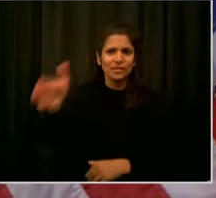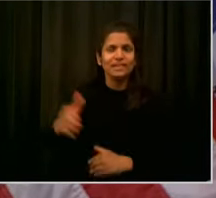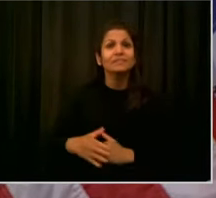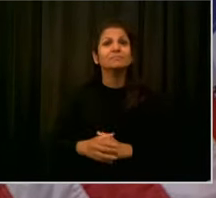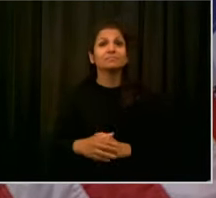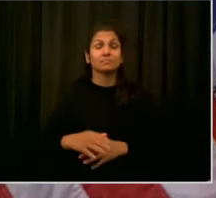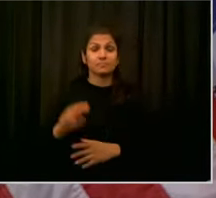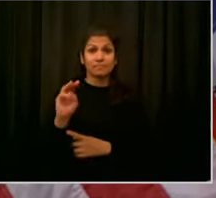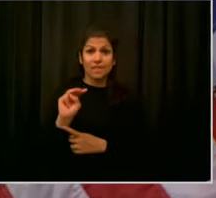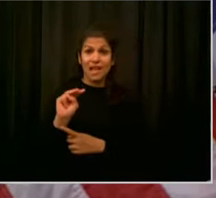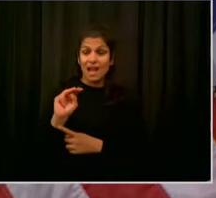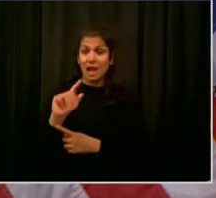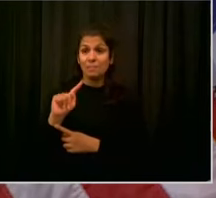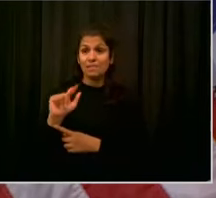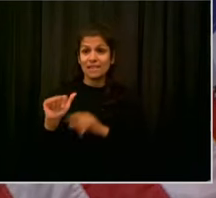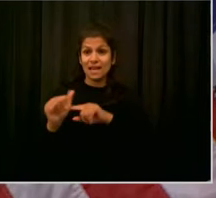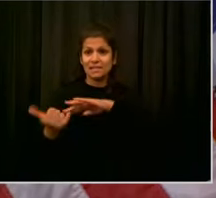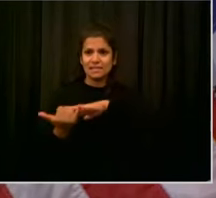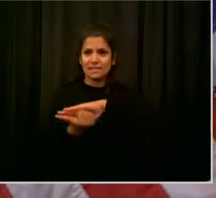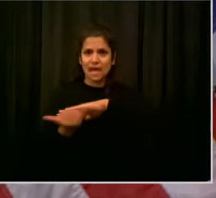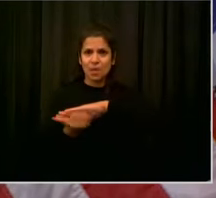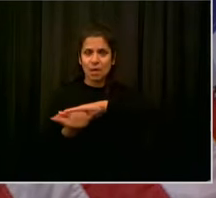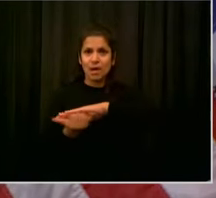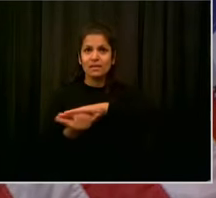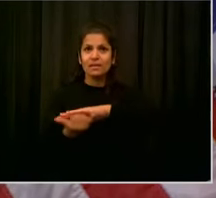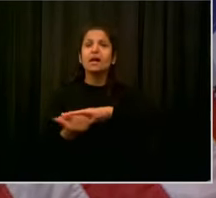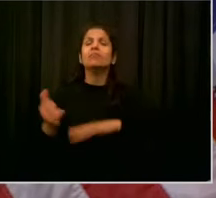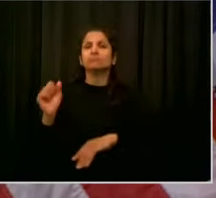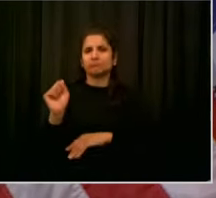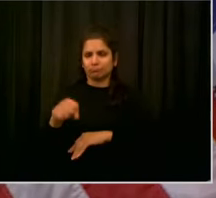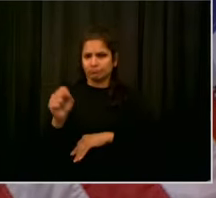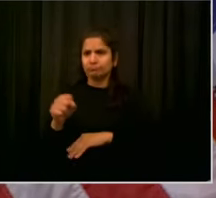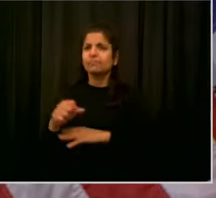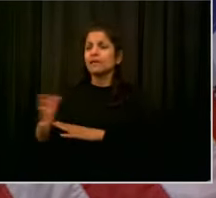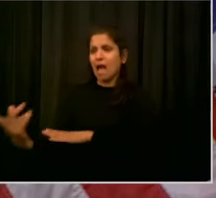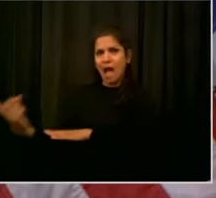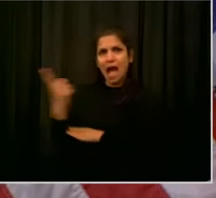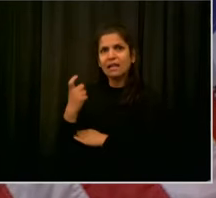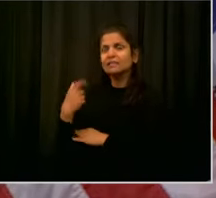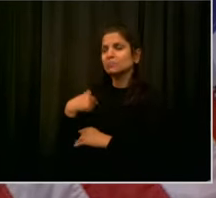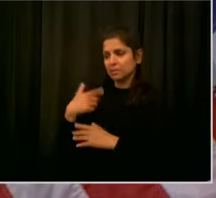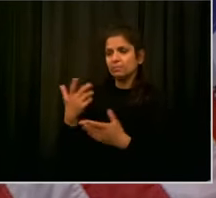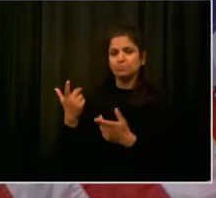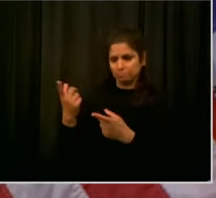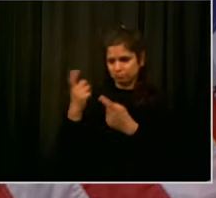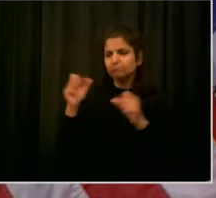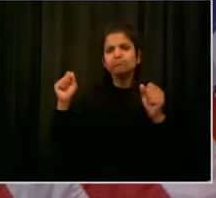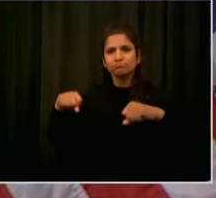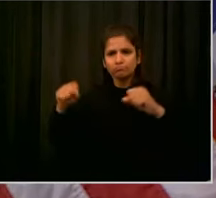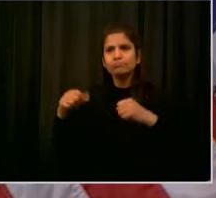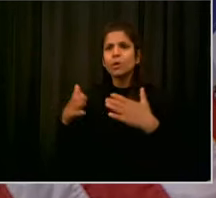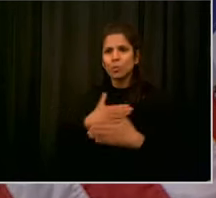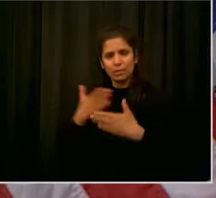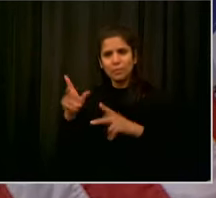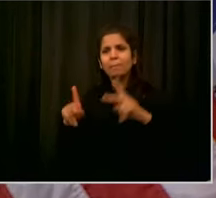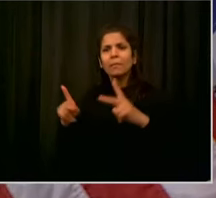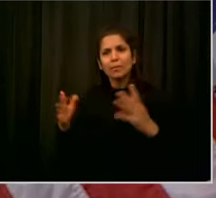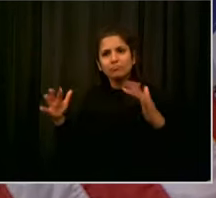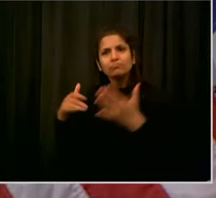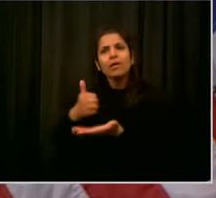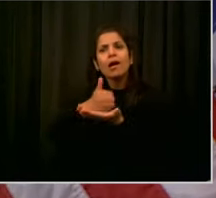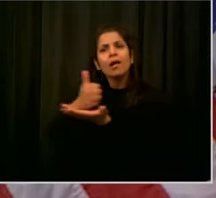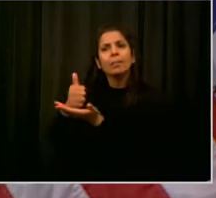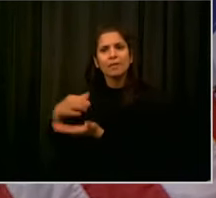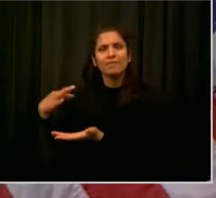work collegially. We did something very good in the cleaning initiative together, the overnight cleaning. That's been working very